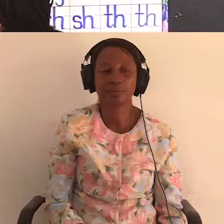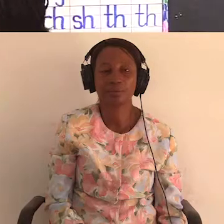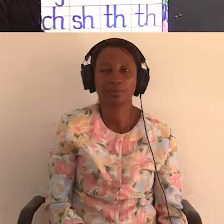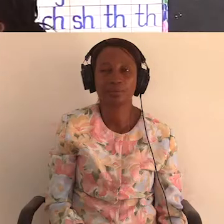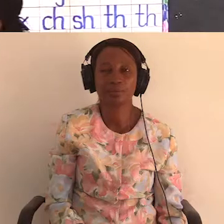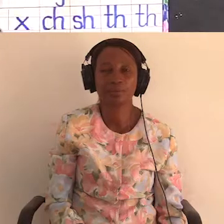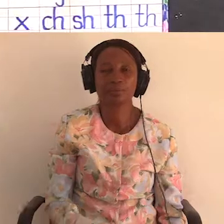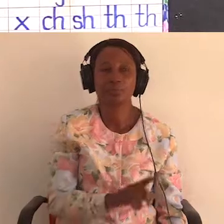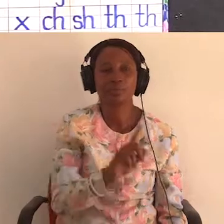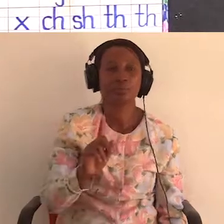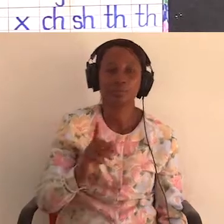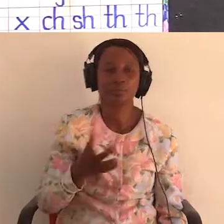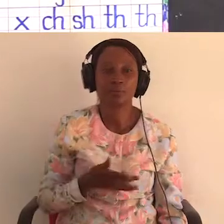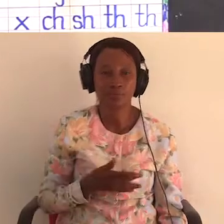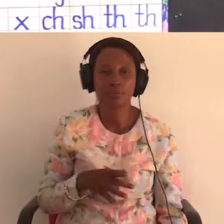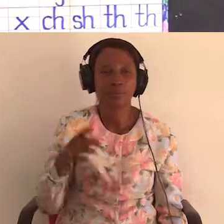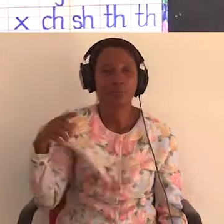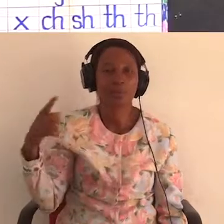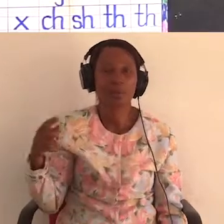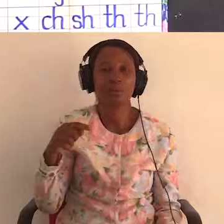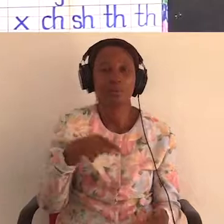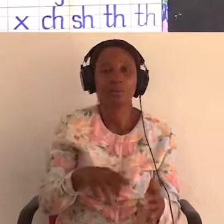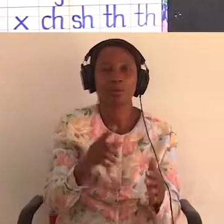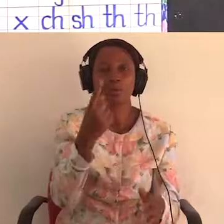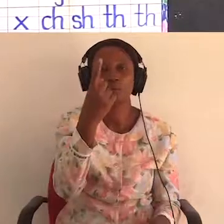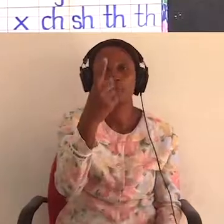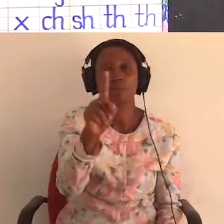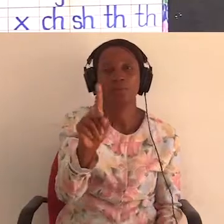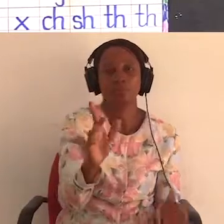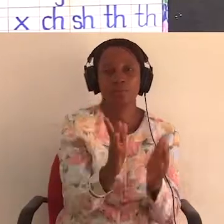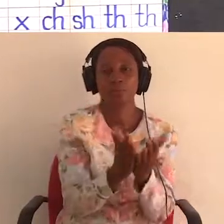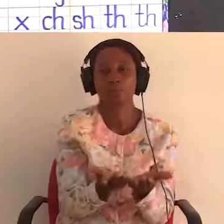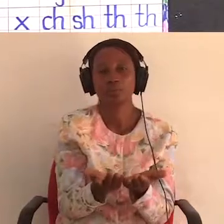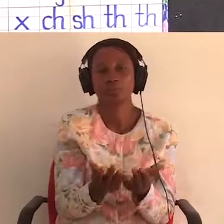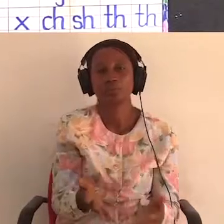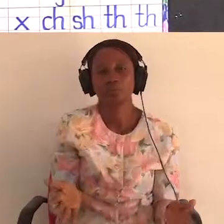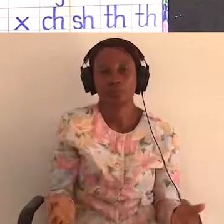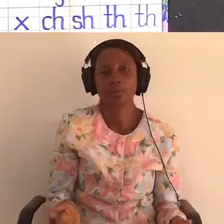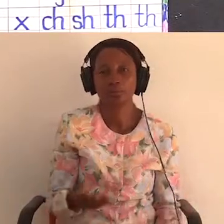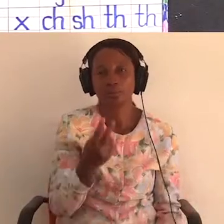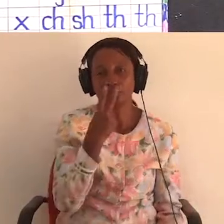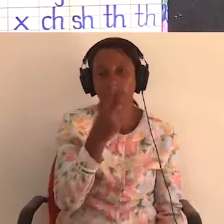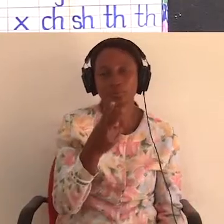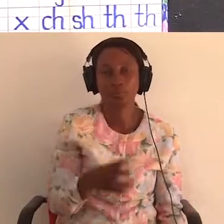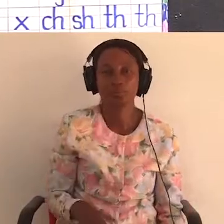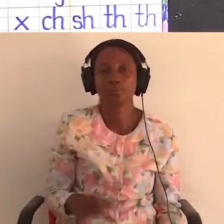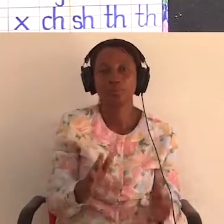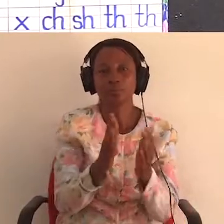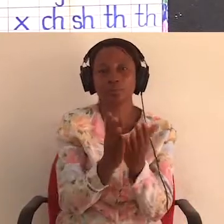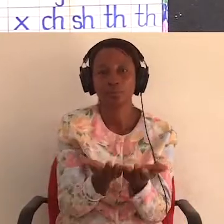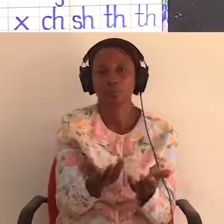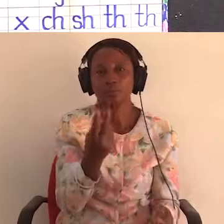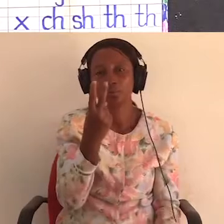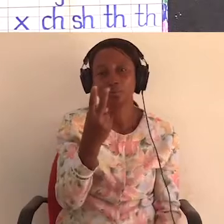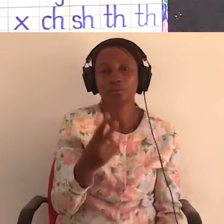Now we have the sounds in the first book. Now we are going to look at book